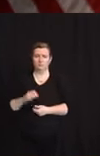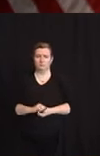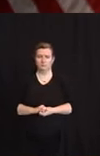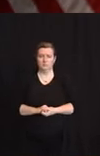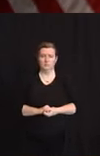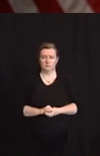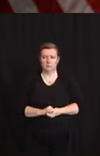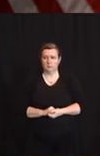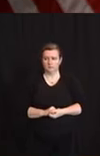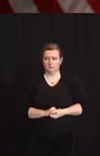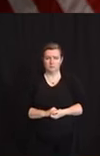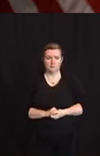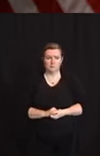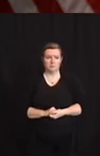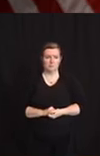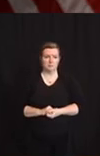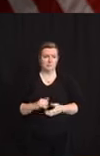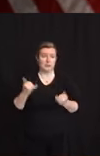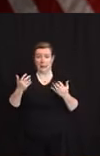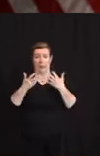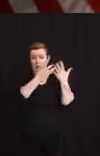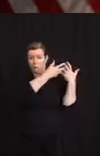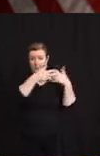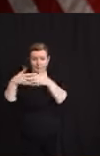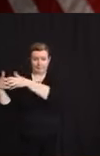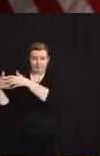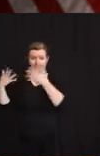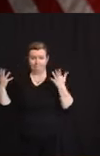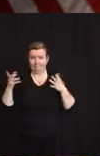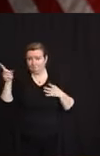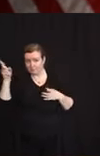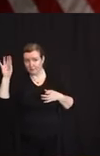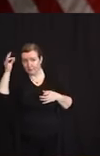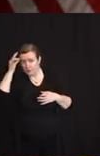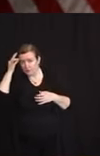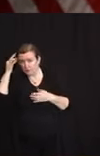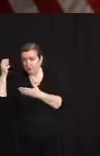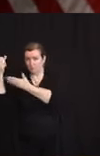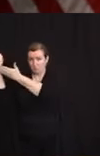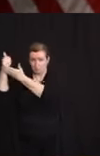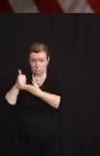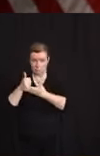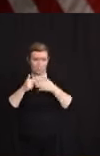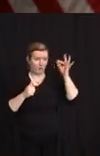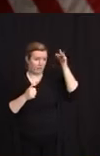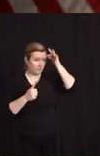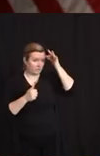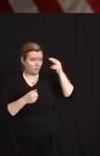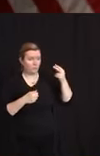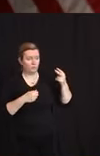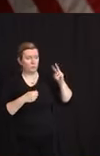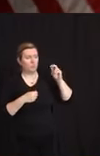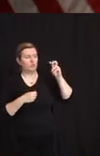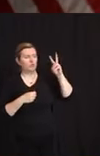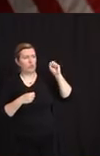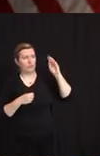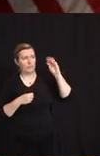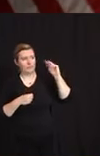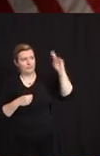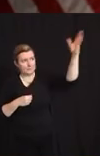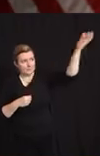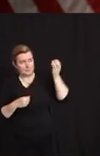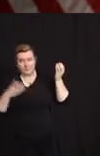tell what that looks like, but those two levers are really important to us, and they're not either or, they're and both, because if this is the